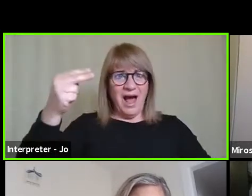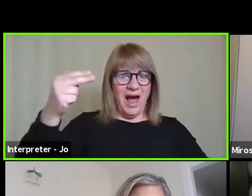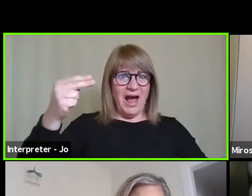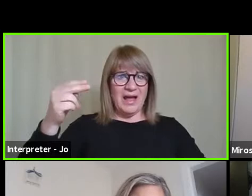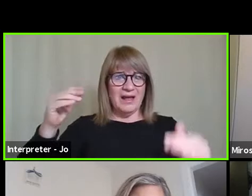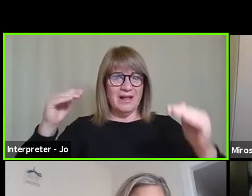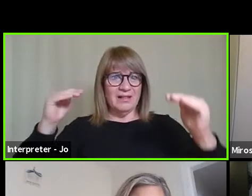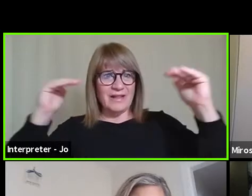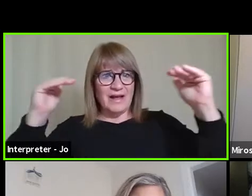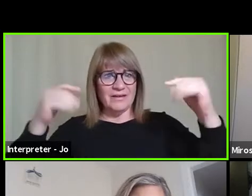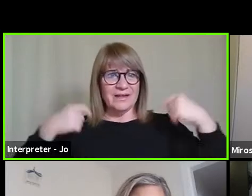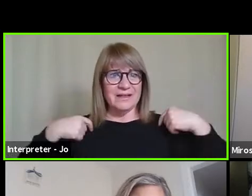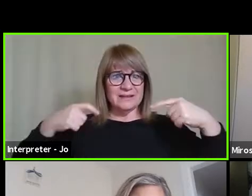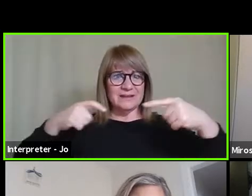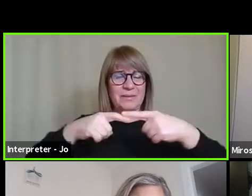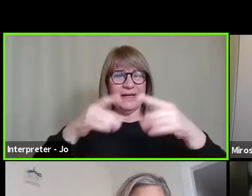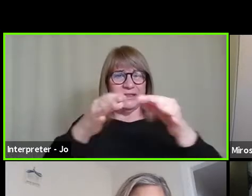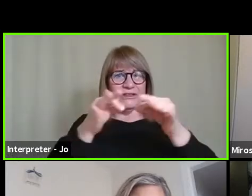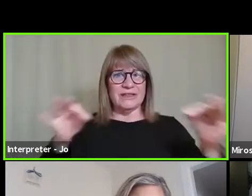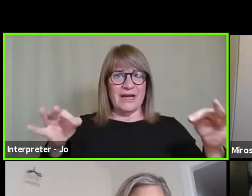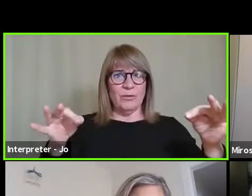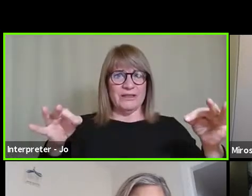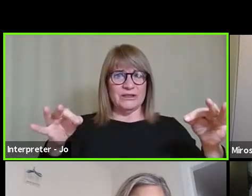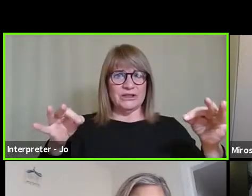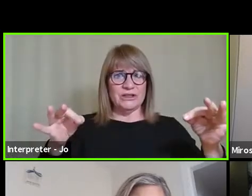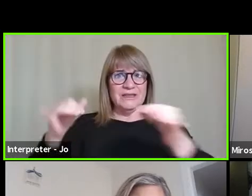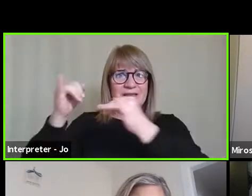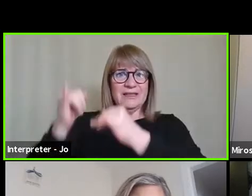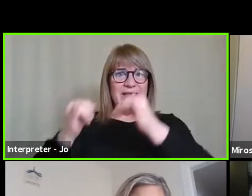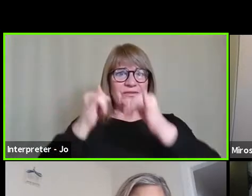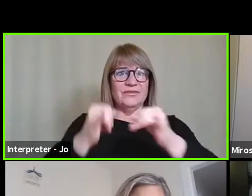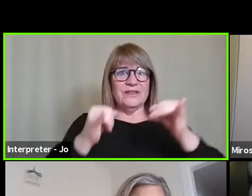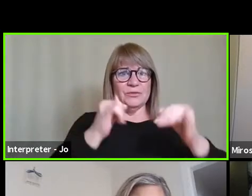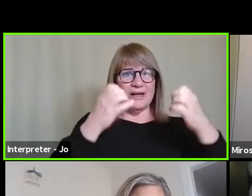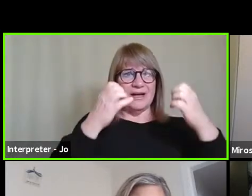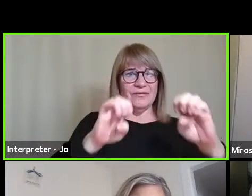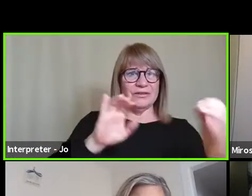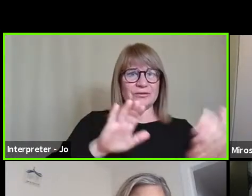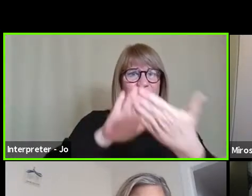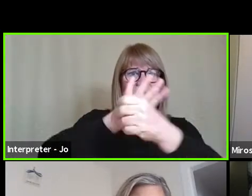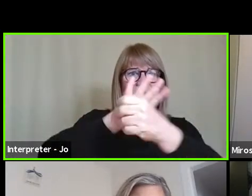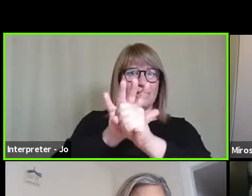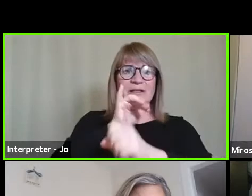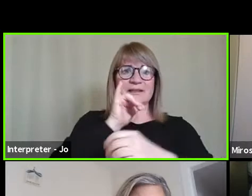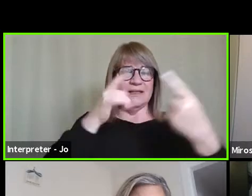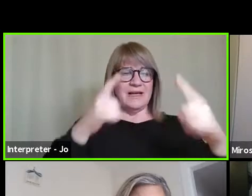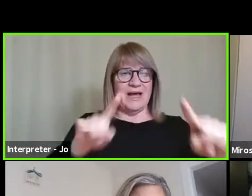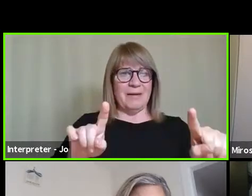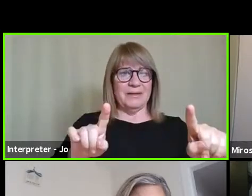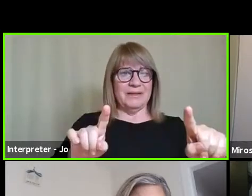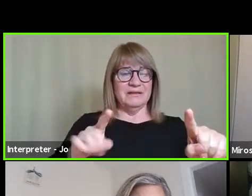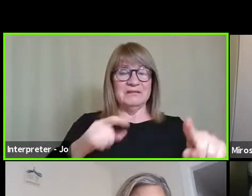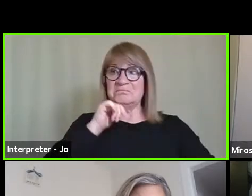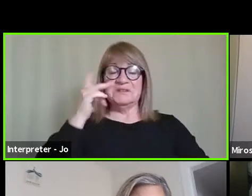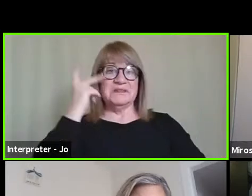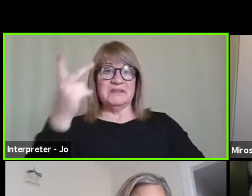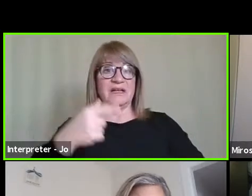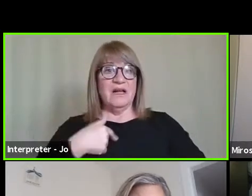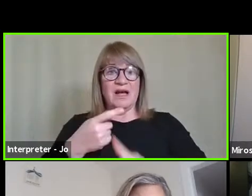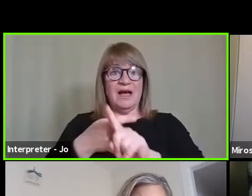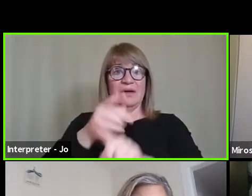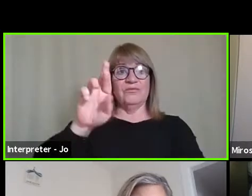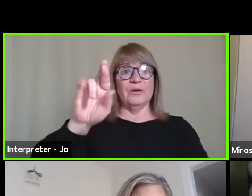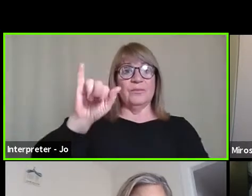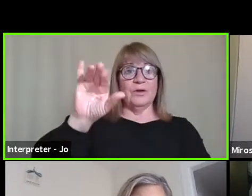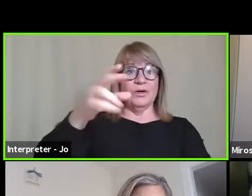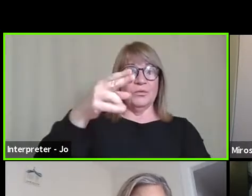spanish language door-to-door effort to address this just didn't happen i didn't see it and you know i'm from richmond i'm still right here like you